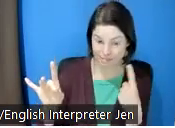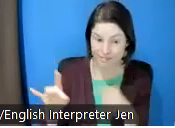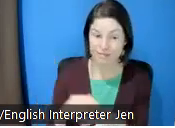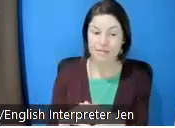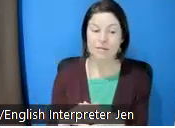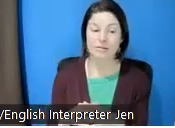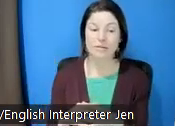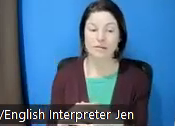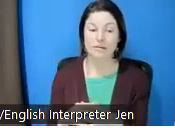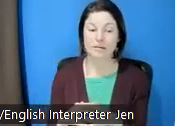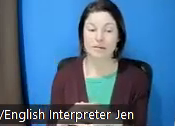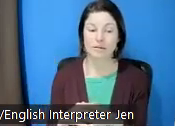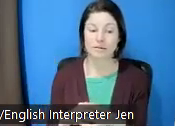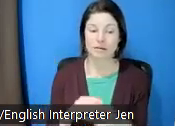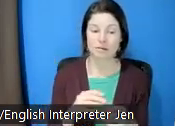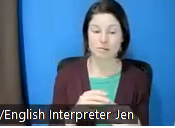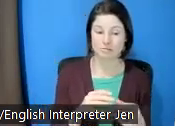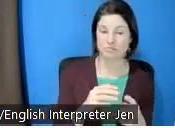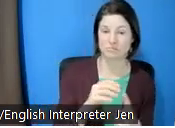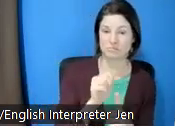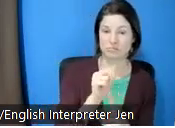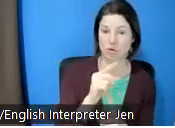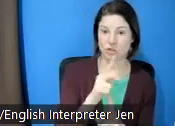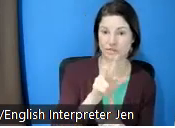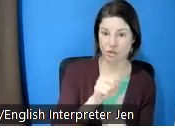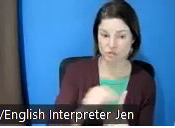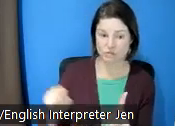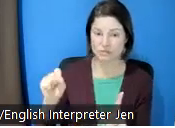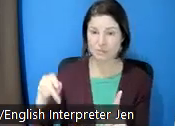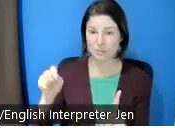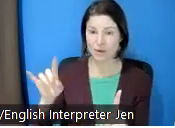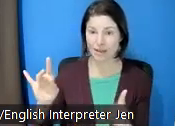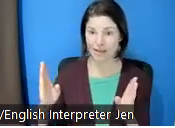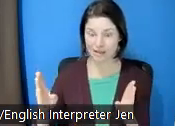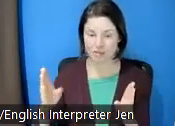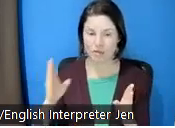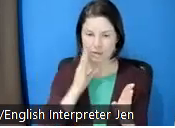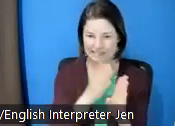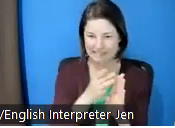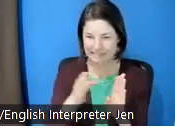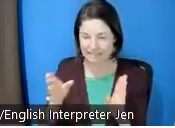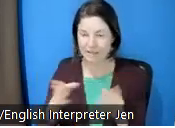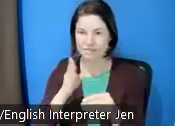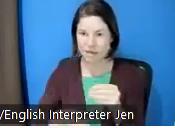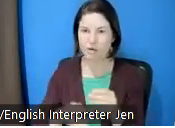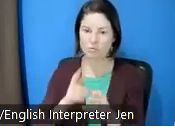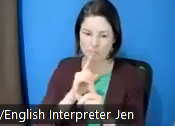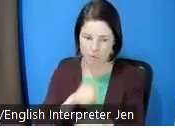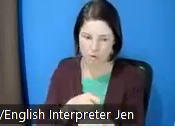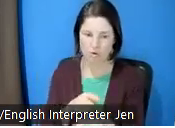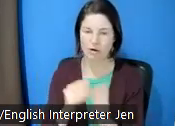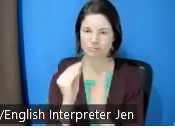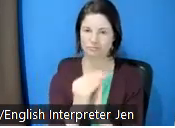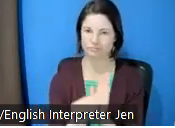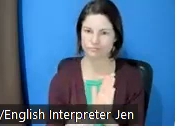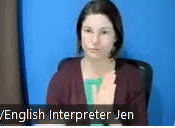until September 8th, the awardees will be working on the final report and documentation. And then that